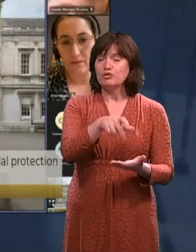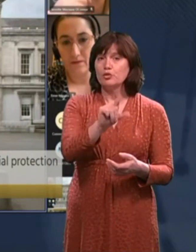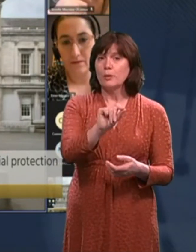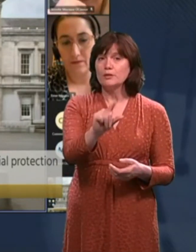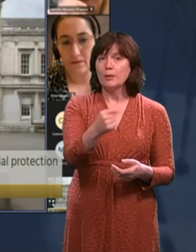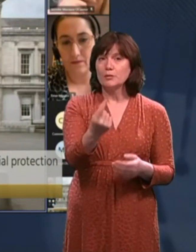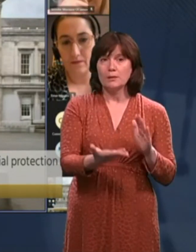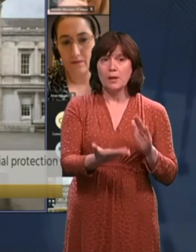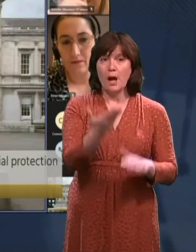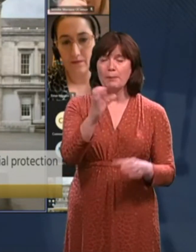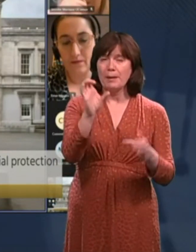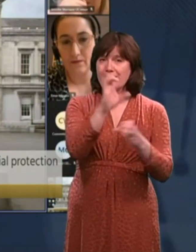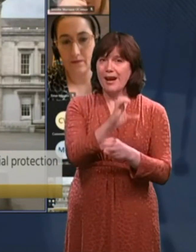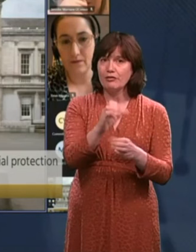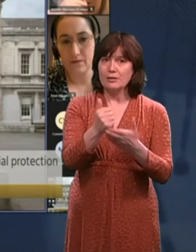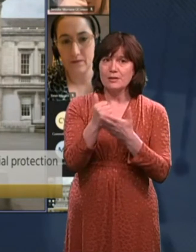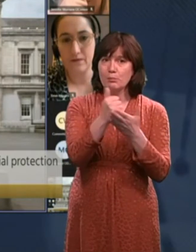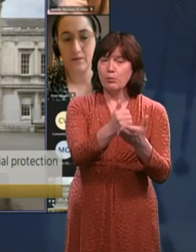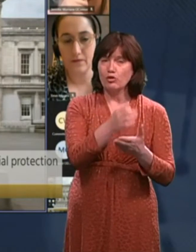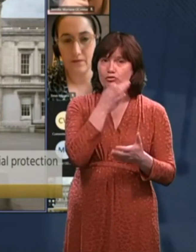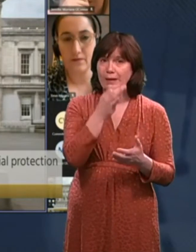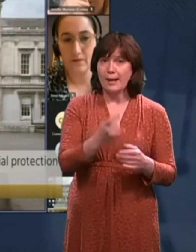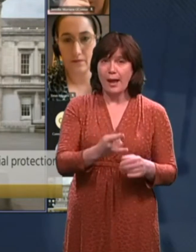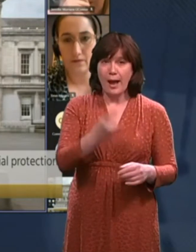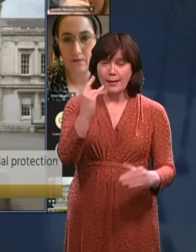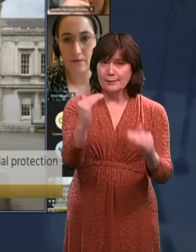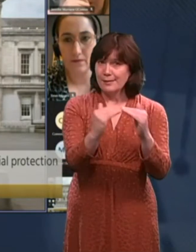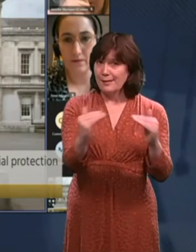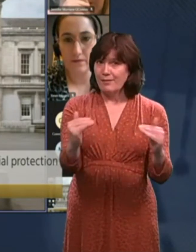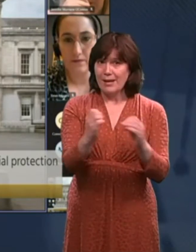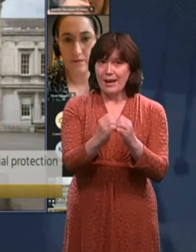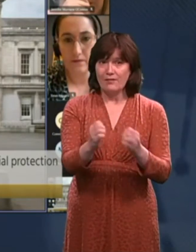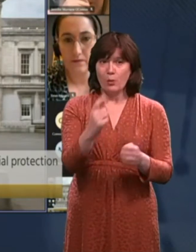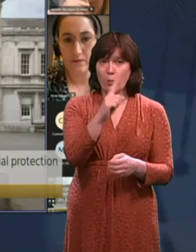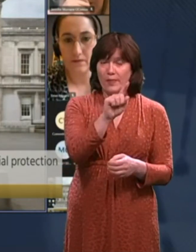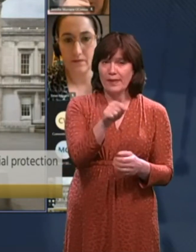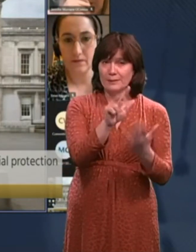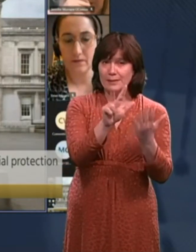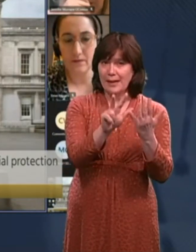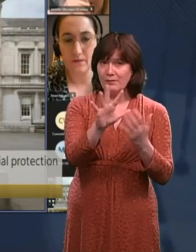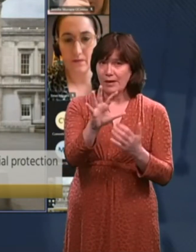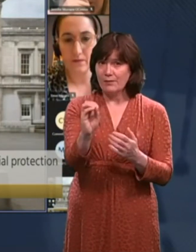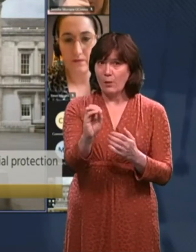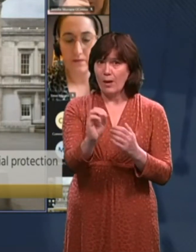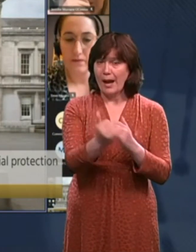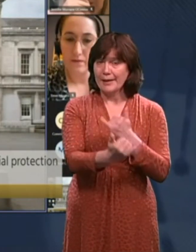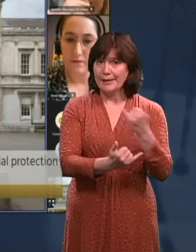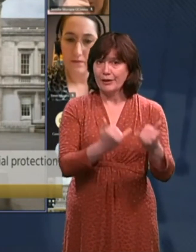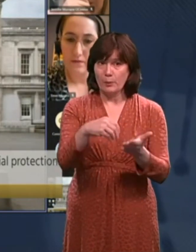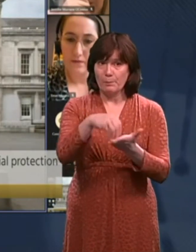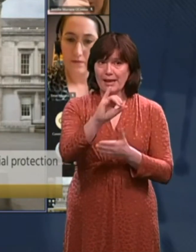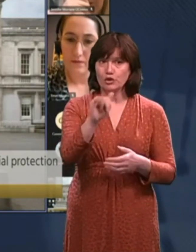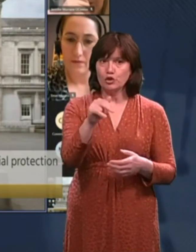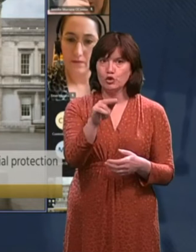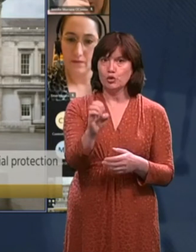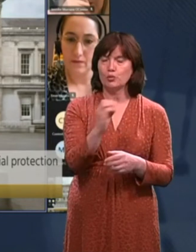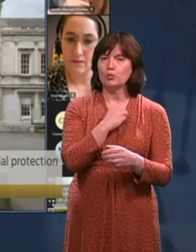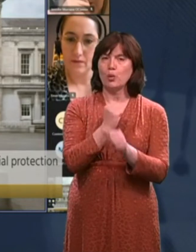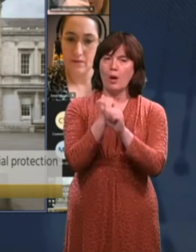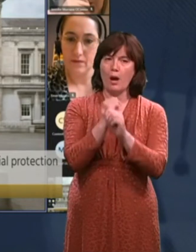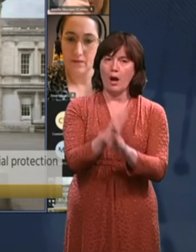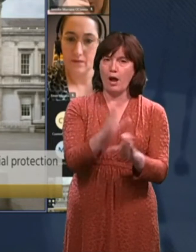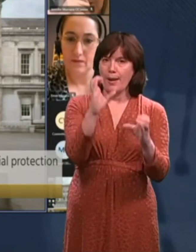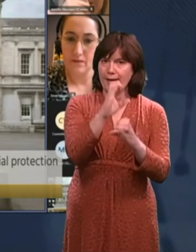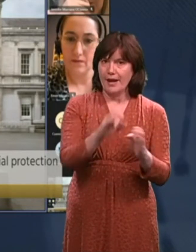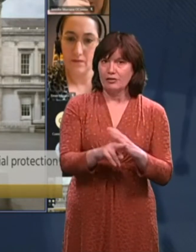I increased the carer support grant to the highest level ever to €1,850, and that was paid in June to all carers. This year,